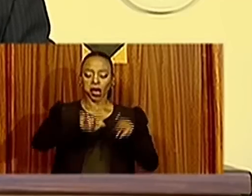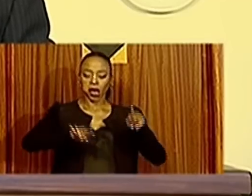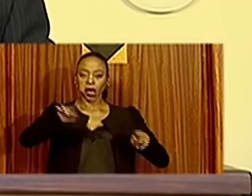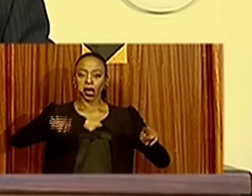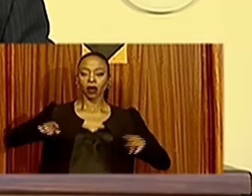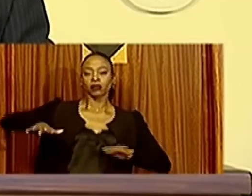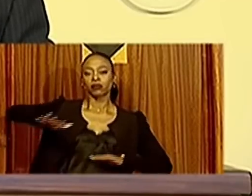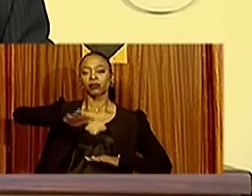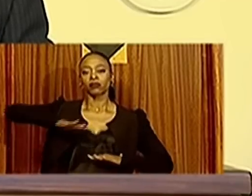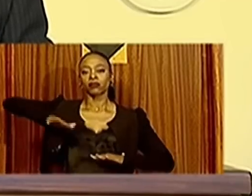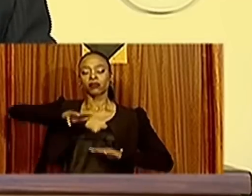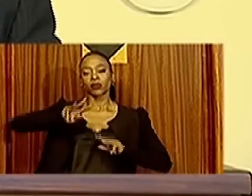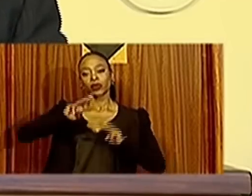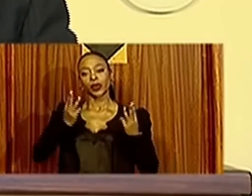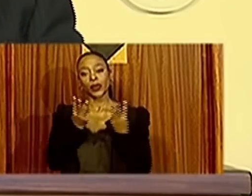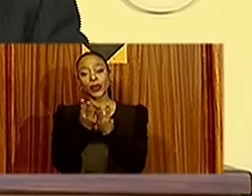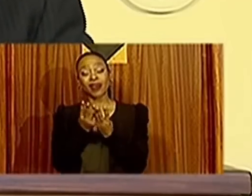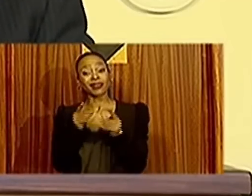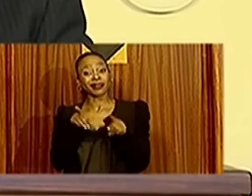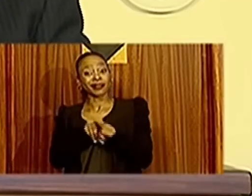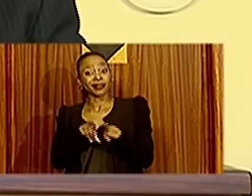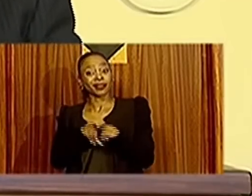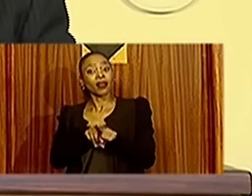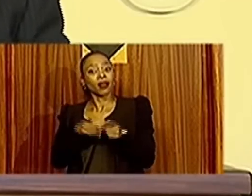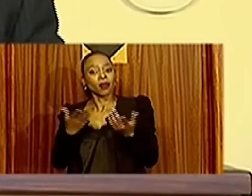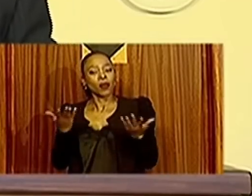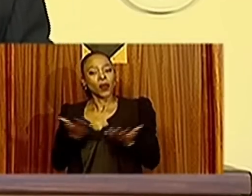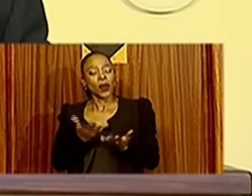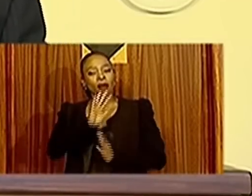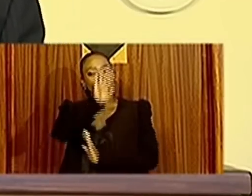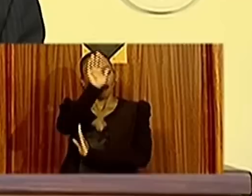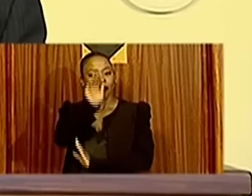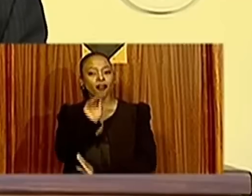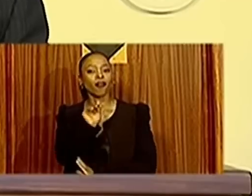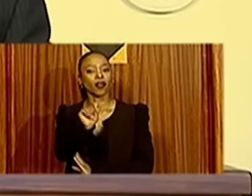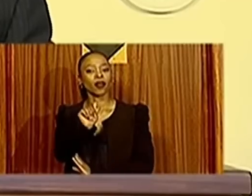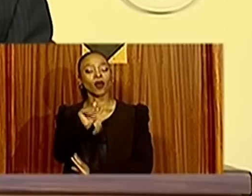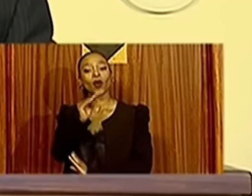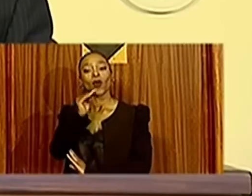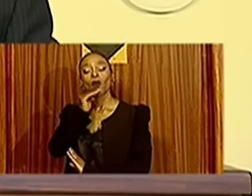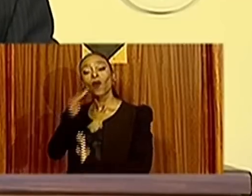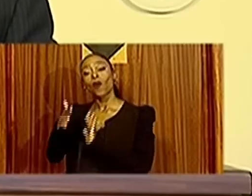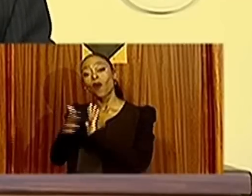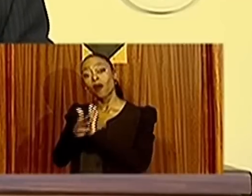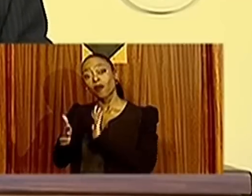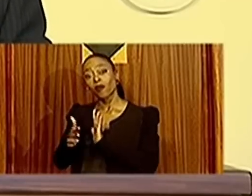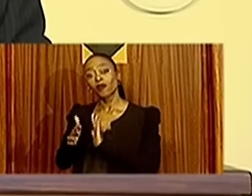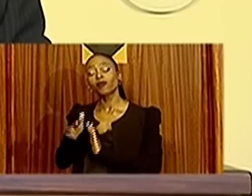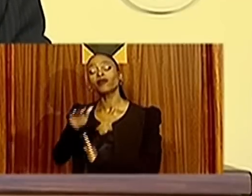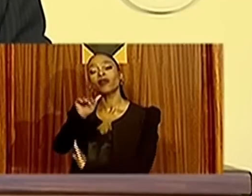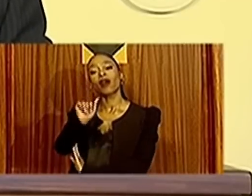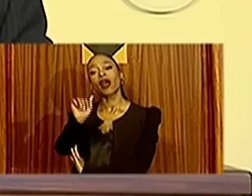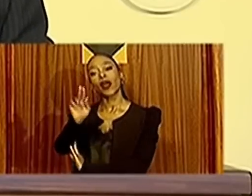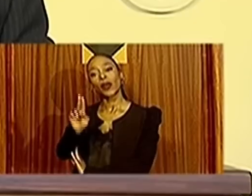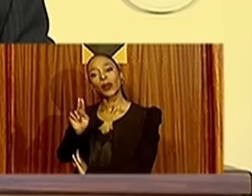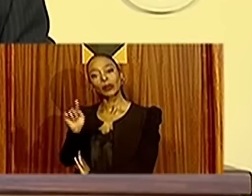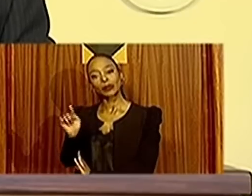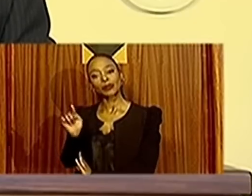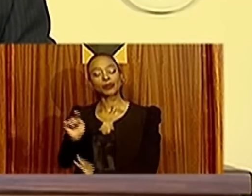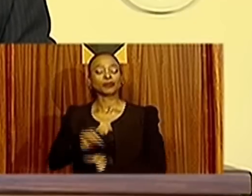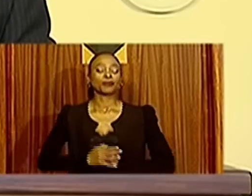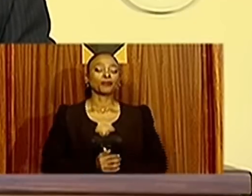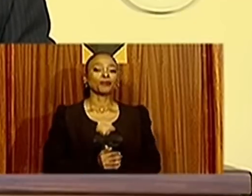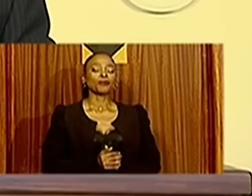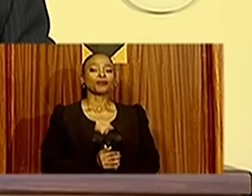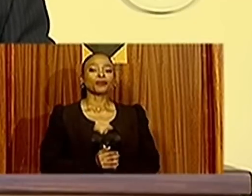of the world, including our own continent, as authorized by the African Union. The